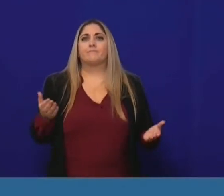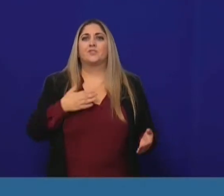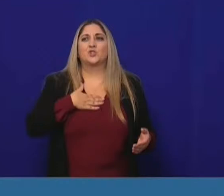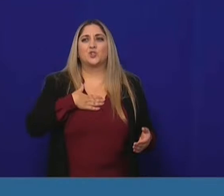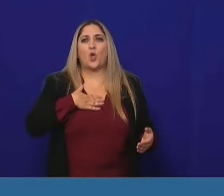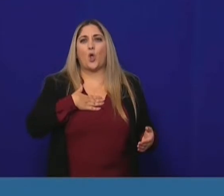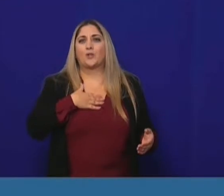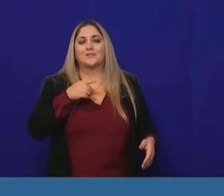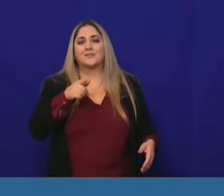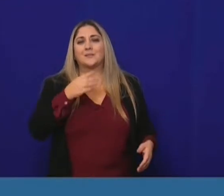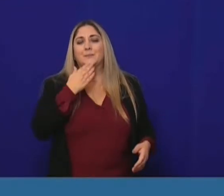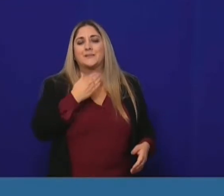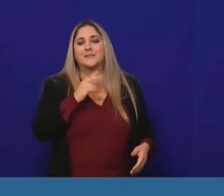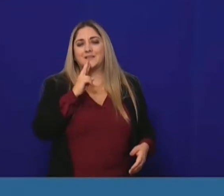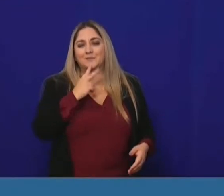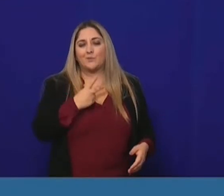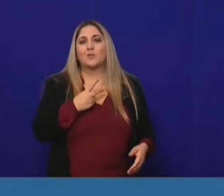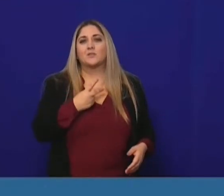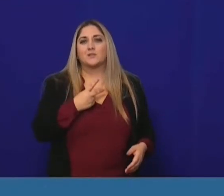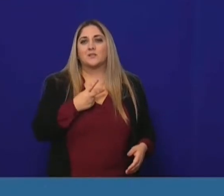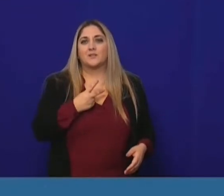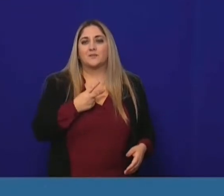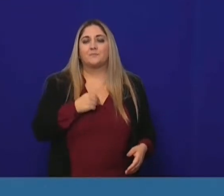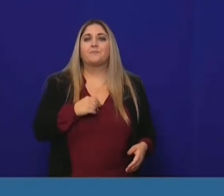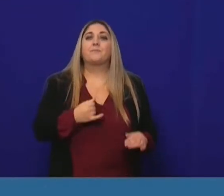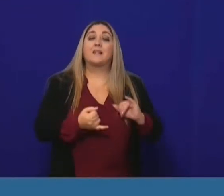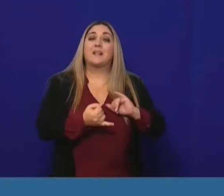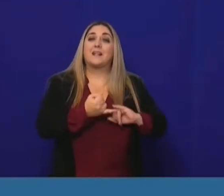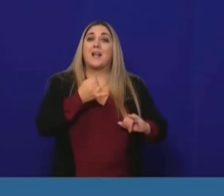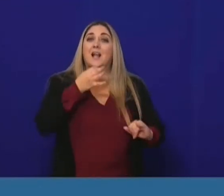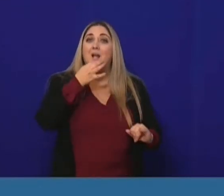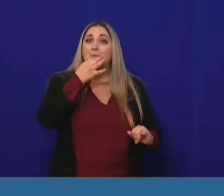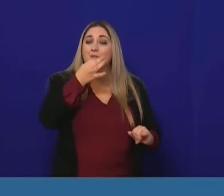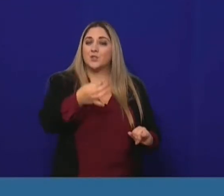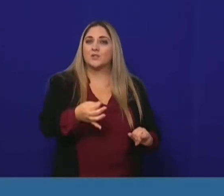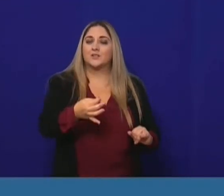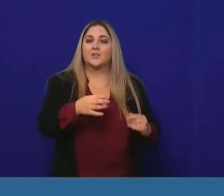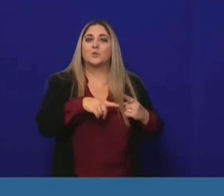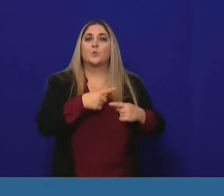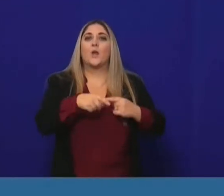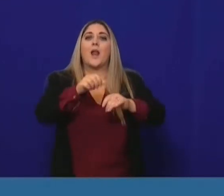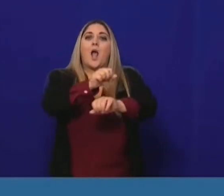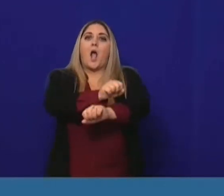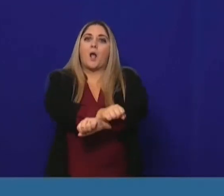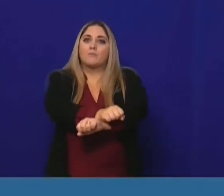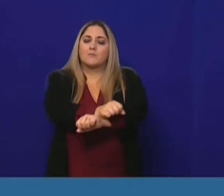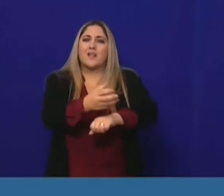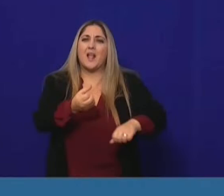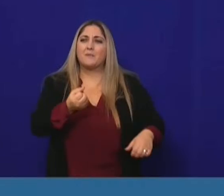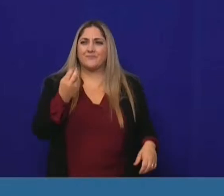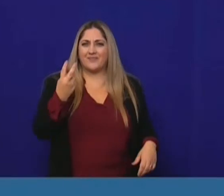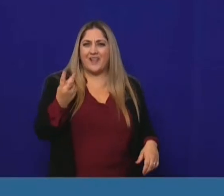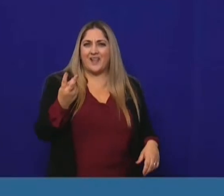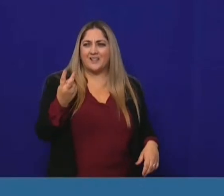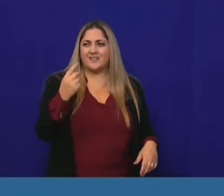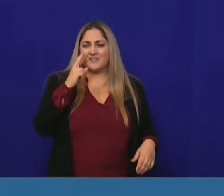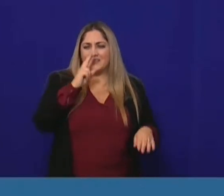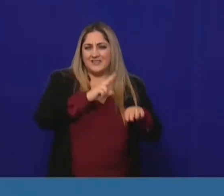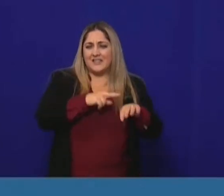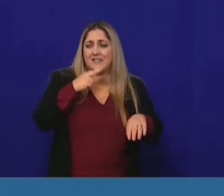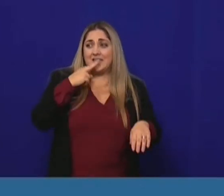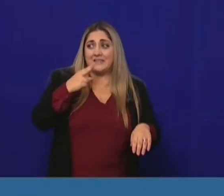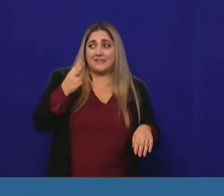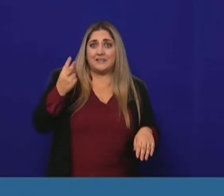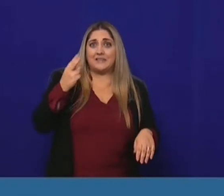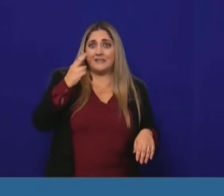have underlying conditions? And our final question is to do with prison. We know that there are a couple of cases. Can you give us some details on how many